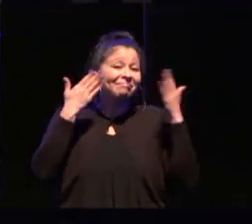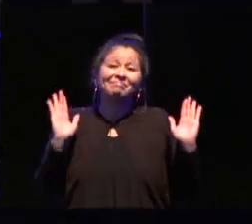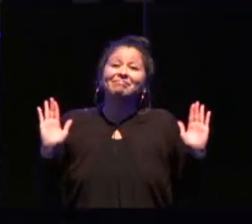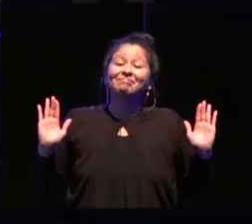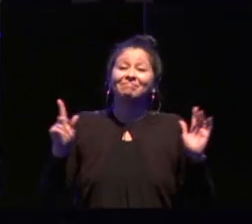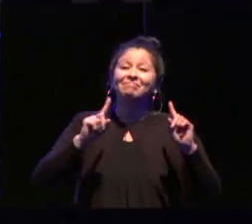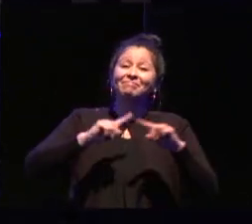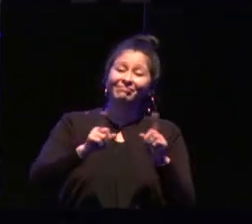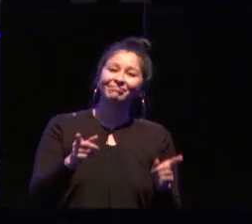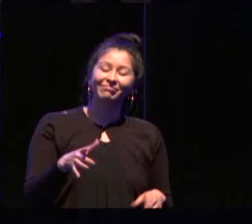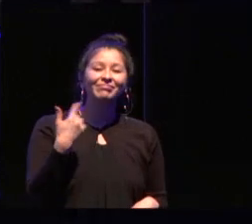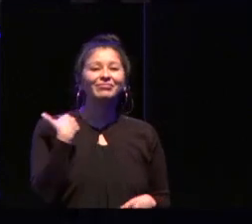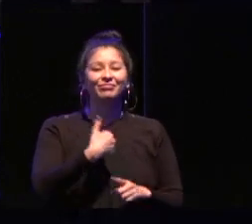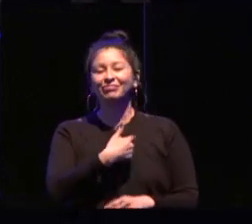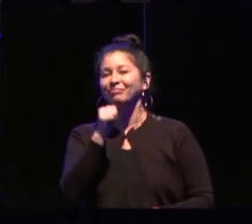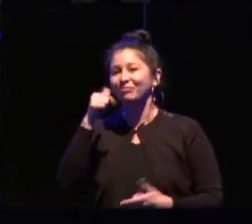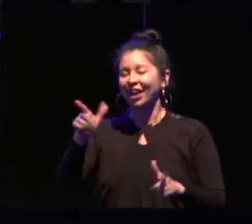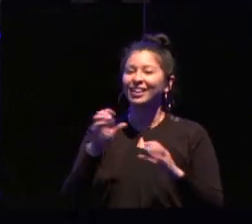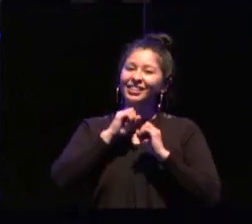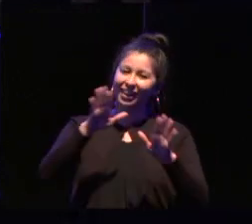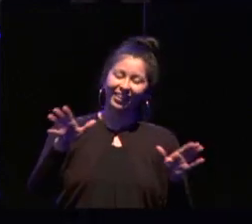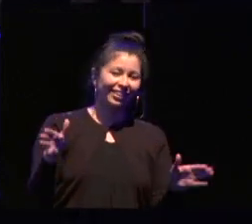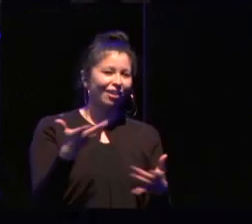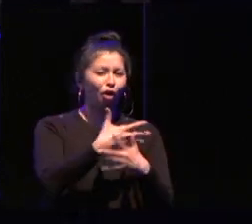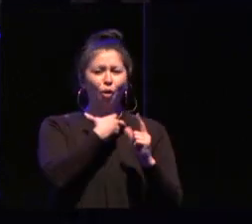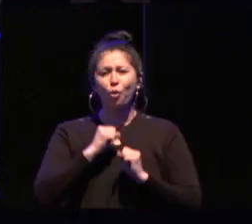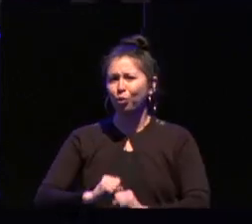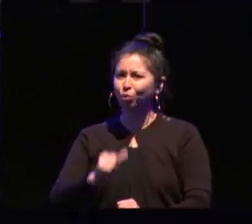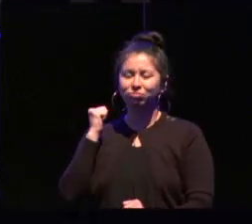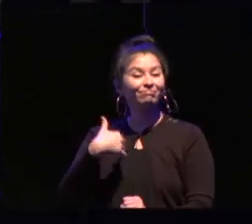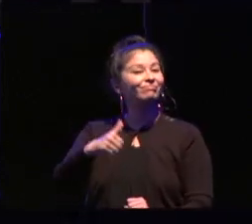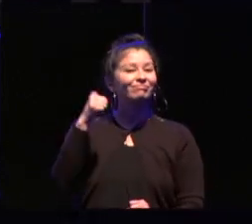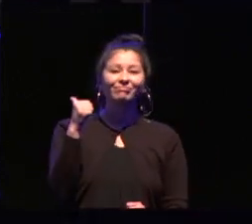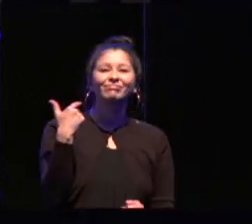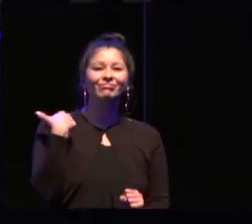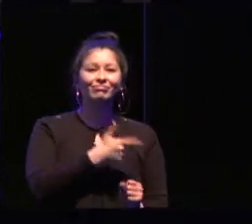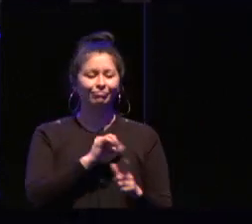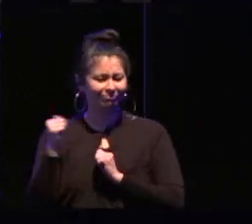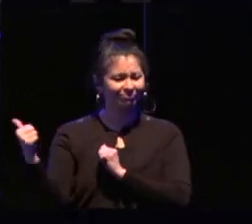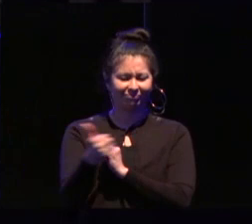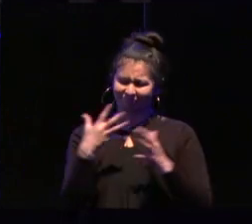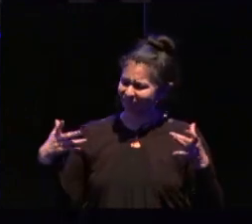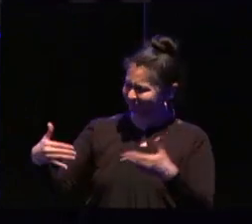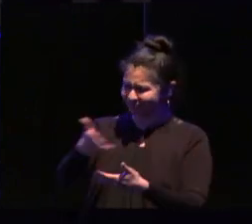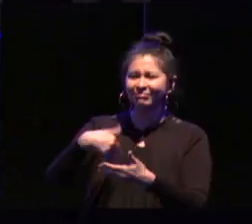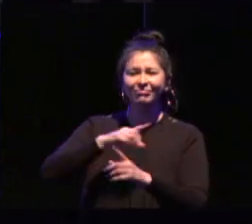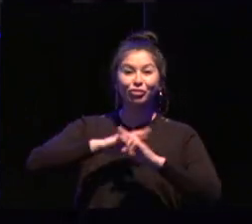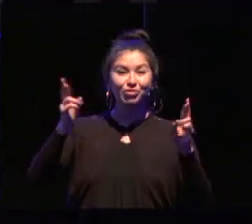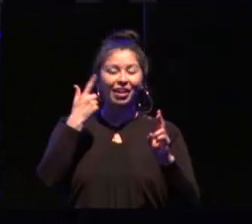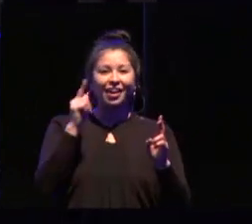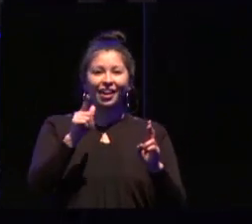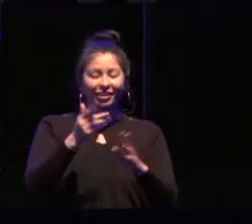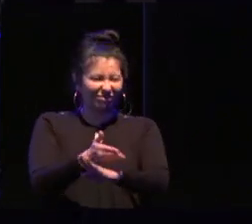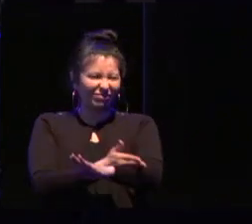don't know. But we won't let nothing hold us back. We're gonna put ourselves together. We're gonna polish